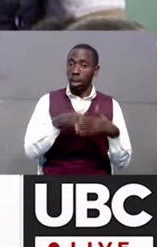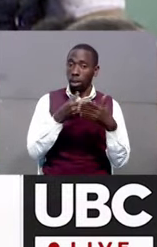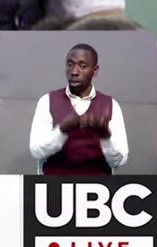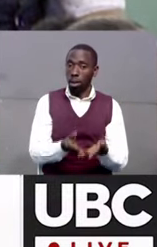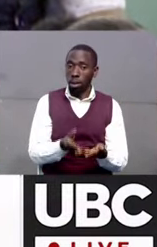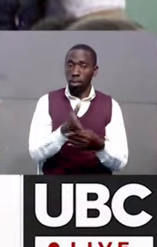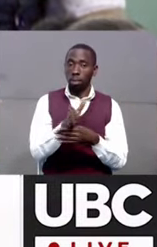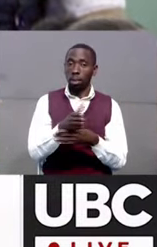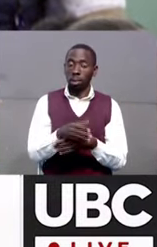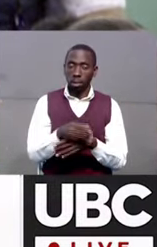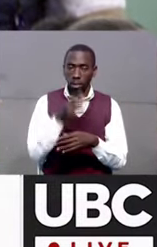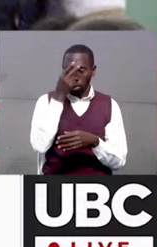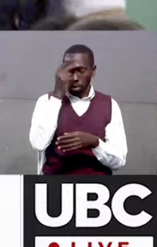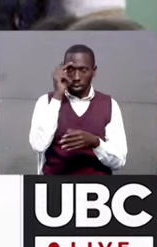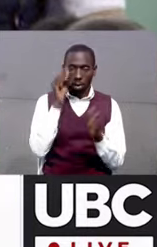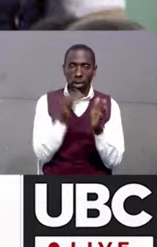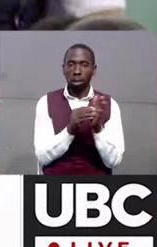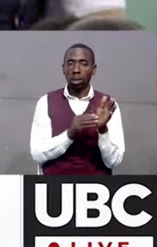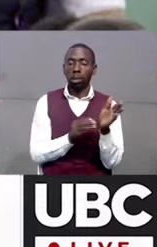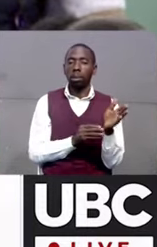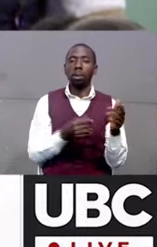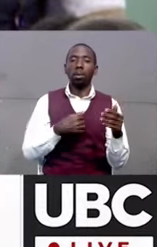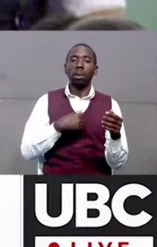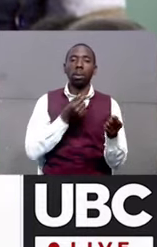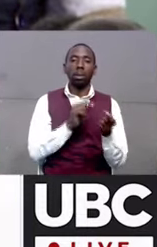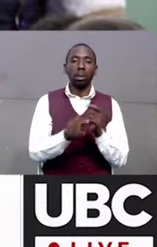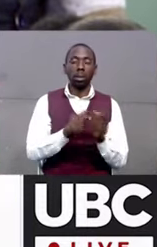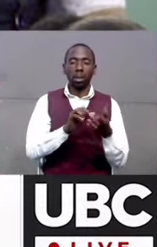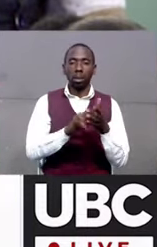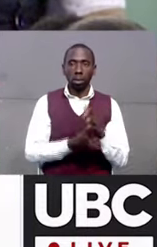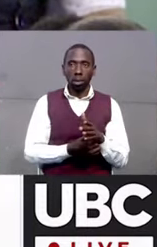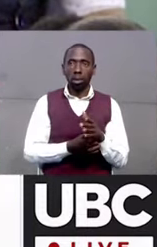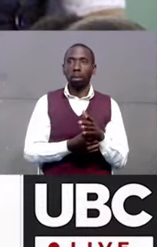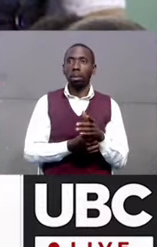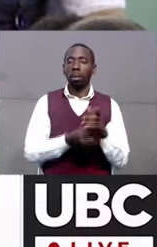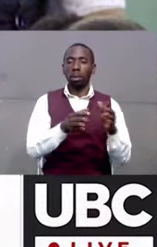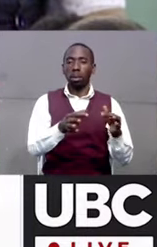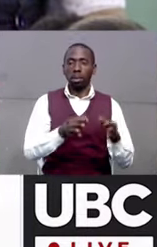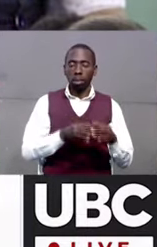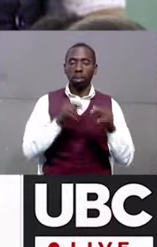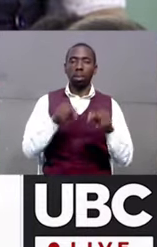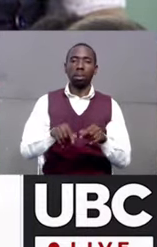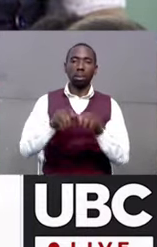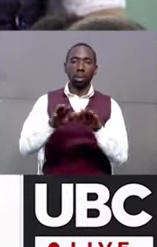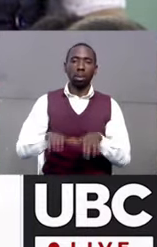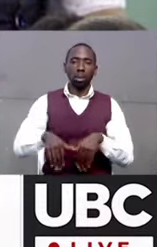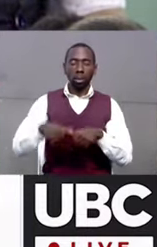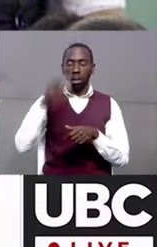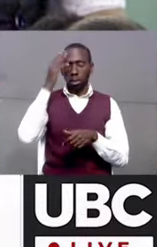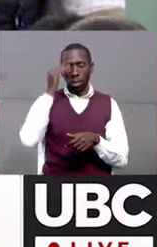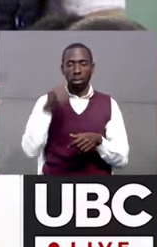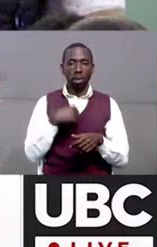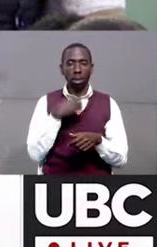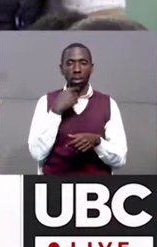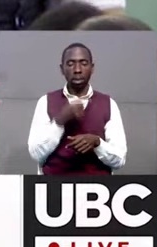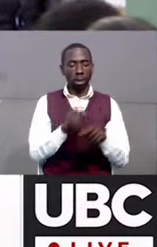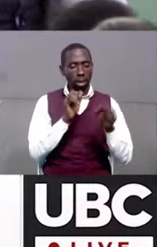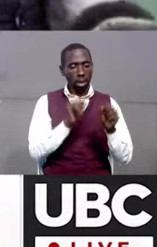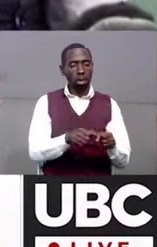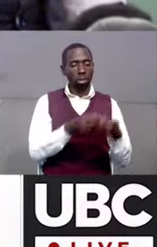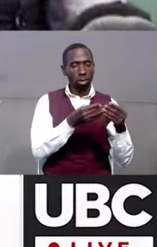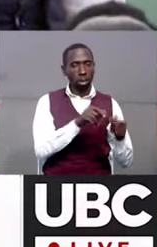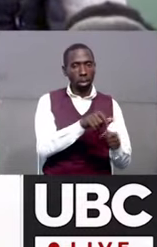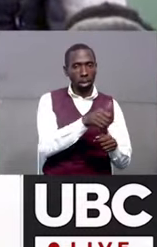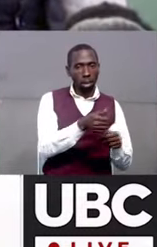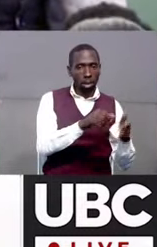policy statements, we then get to discuss issues of accountability by this House. So that's why we thought we'll deal with the other issue within the laws so that we proceed